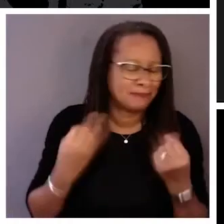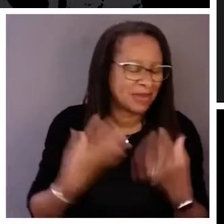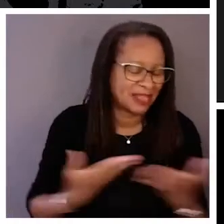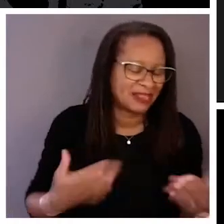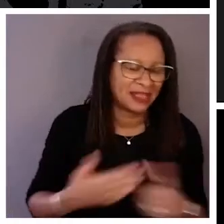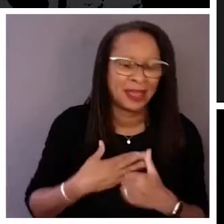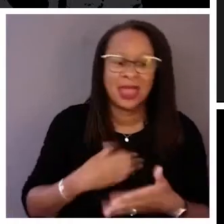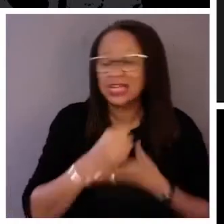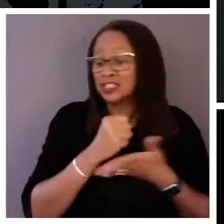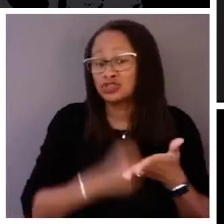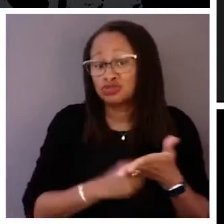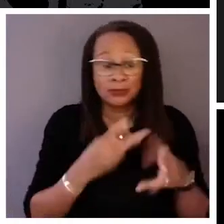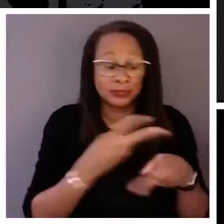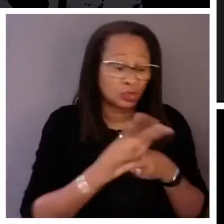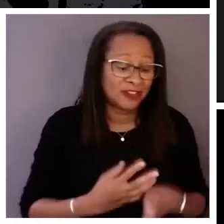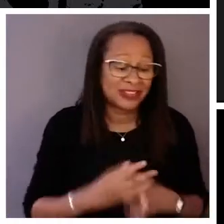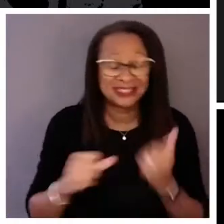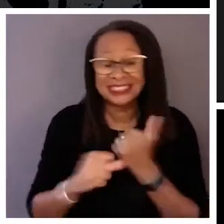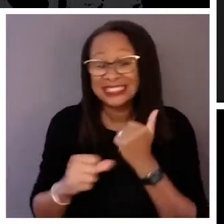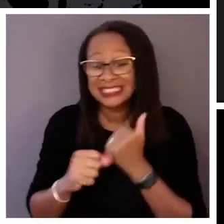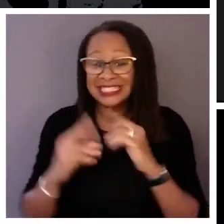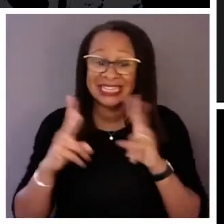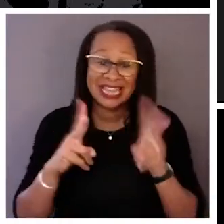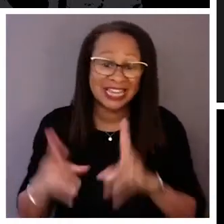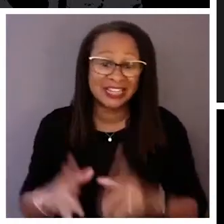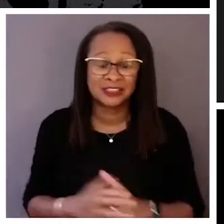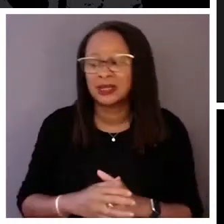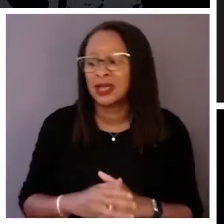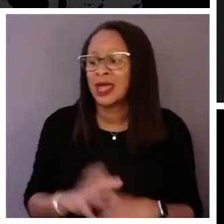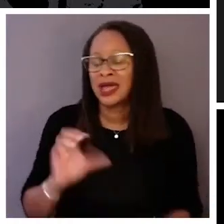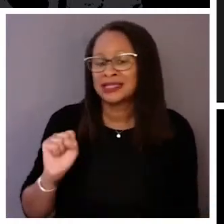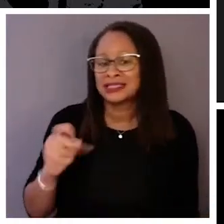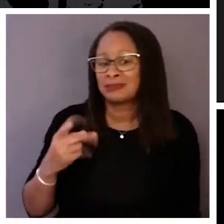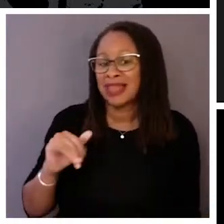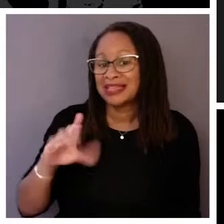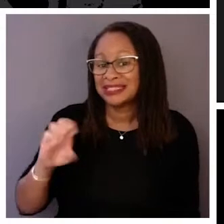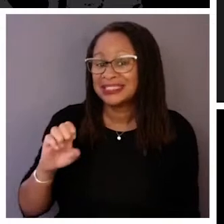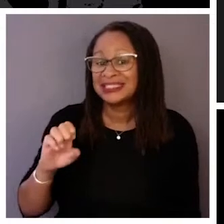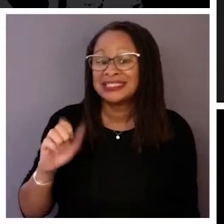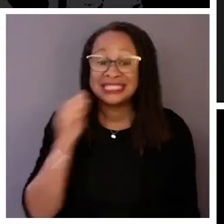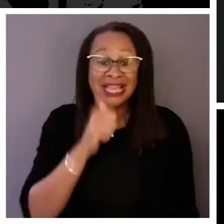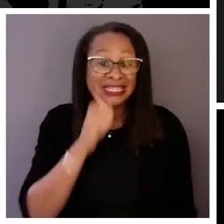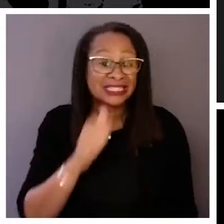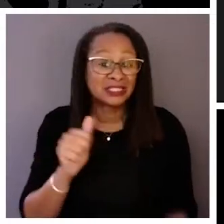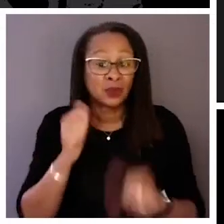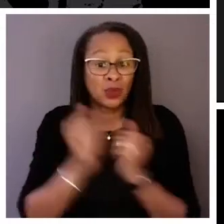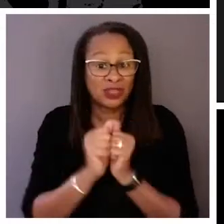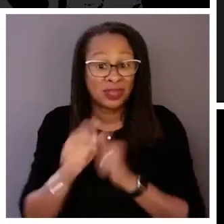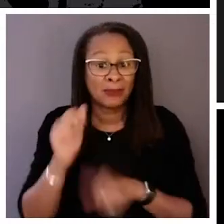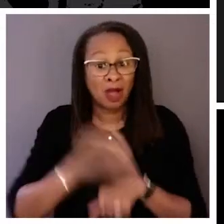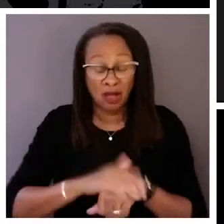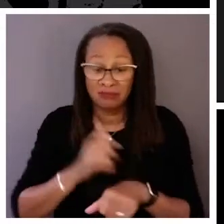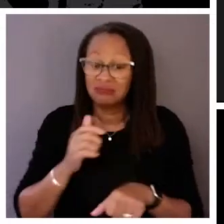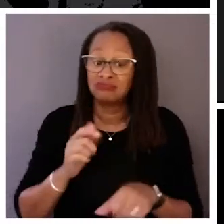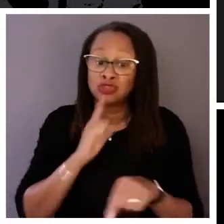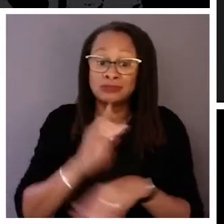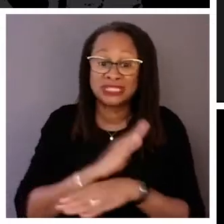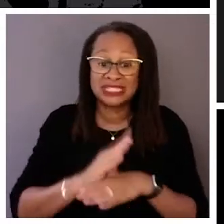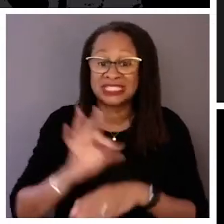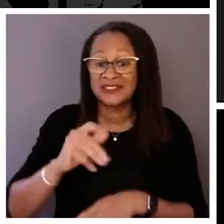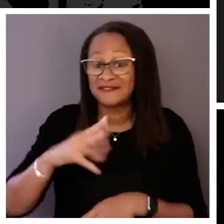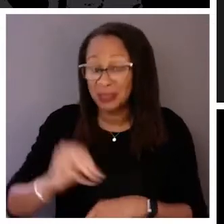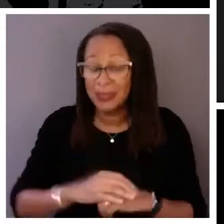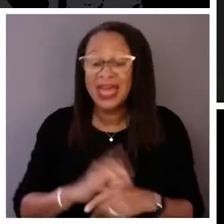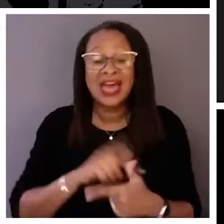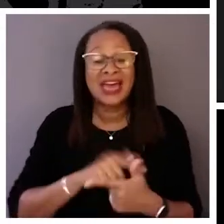script supervisor. I was his assistant editor. I would splice dailies with him on actual film. And then I would